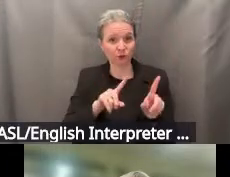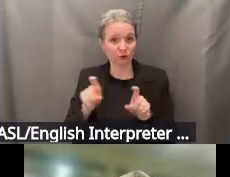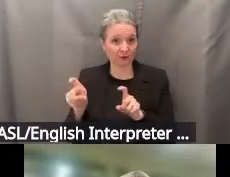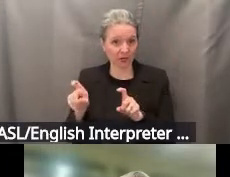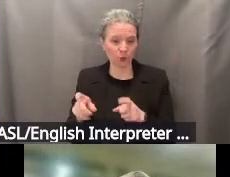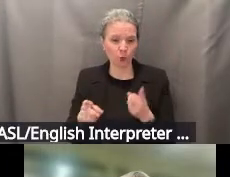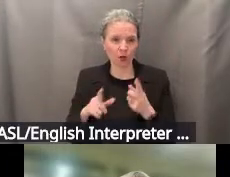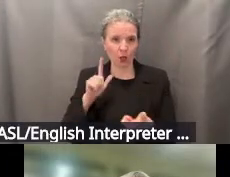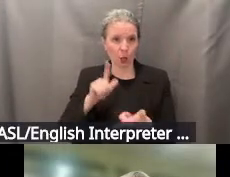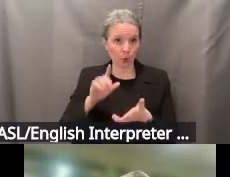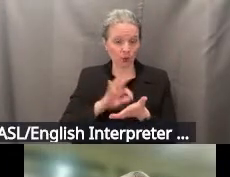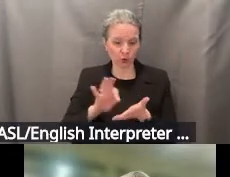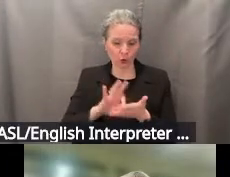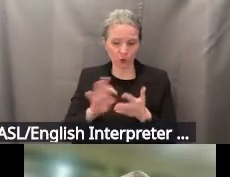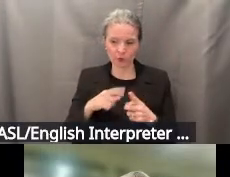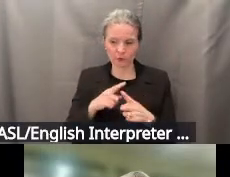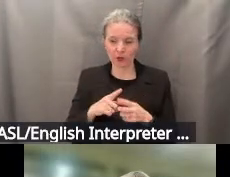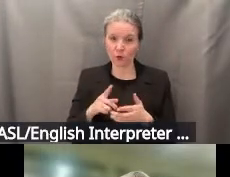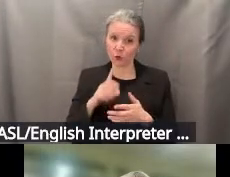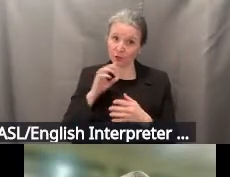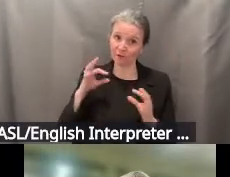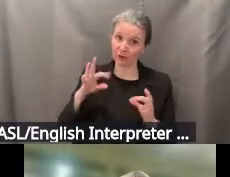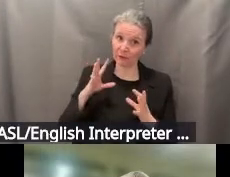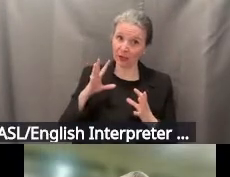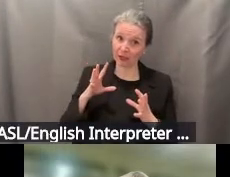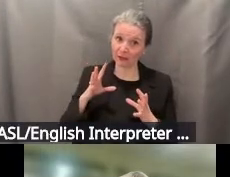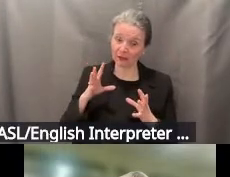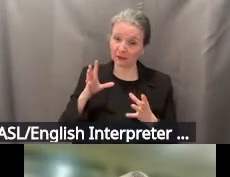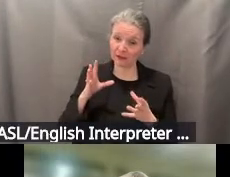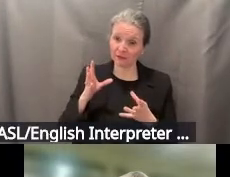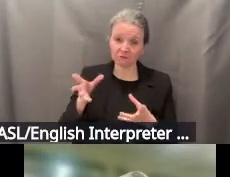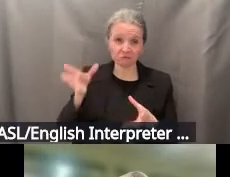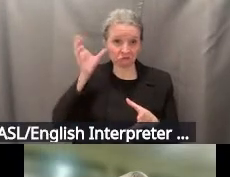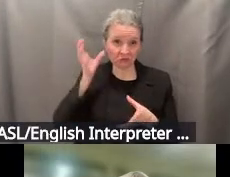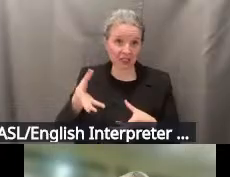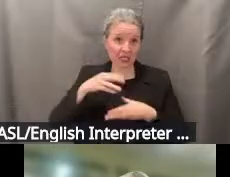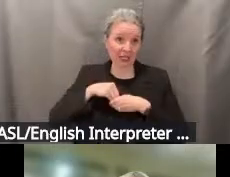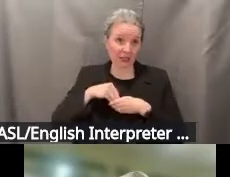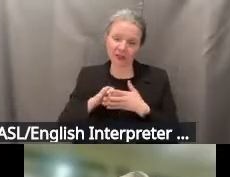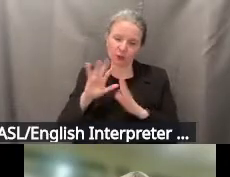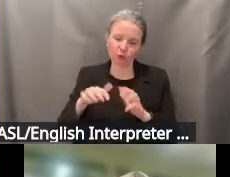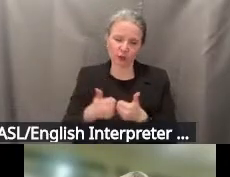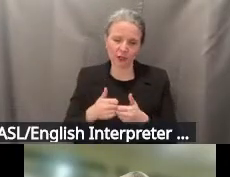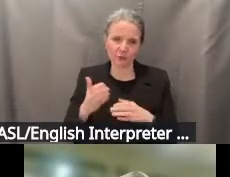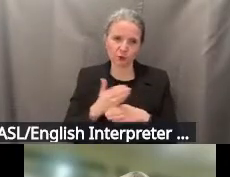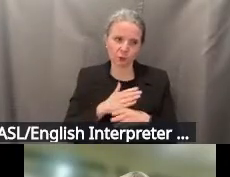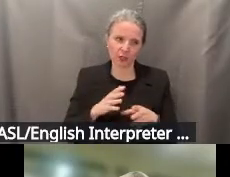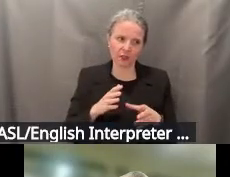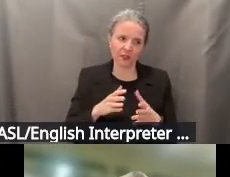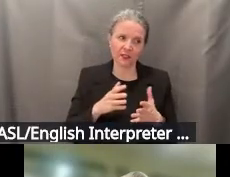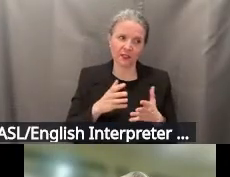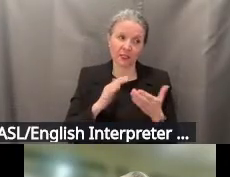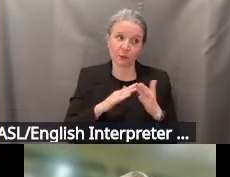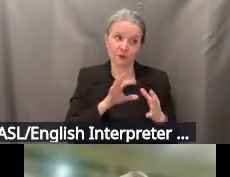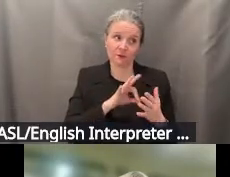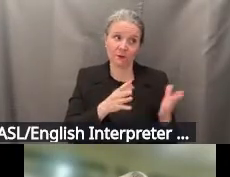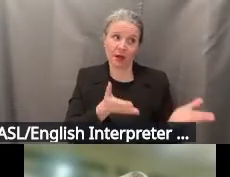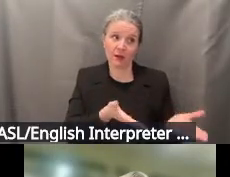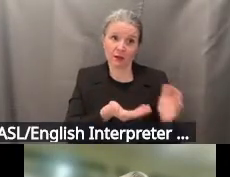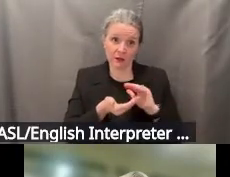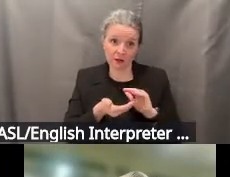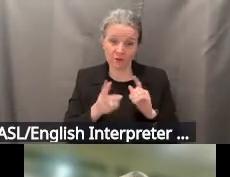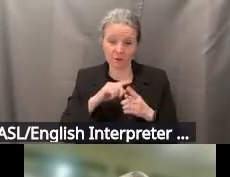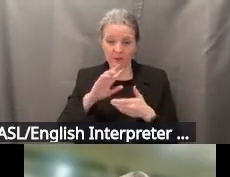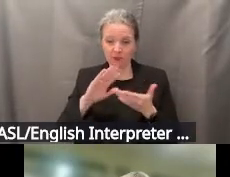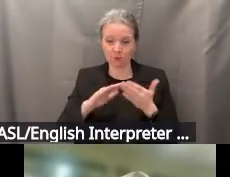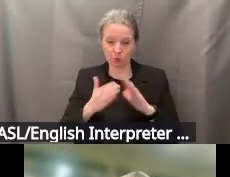one of the lower scores was about like, was our feedback taken into the project? And I think that's always a challenge between taking the community feedback from committees like this